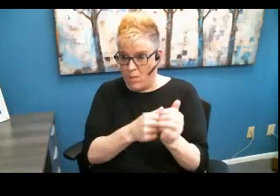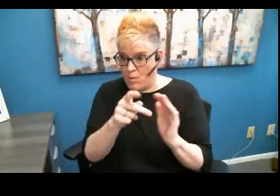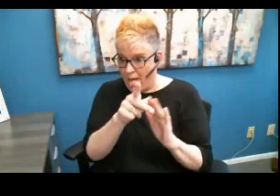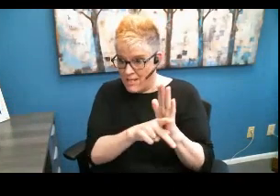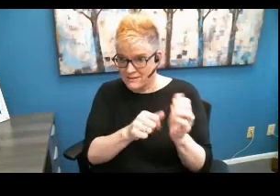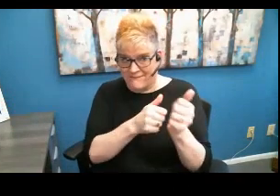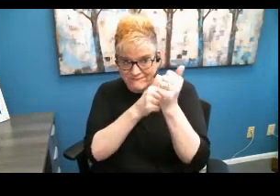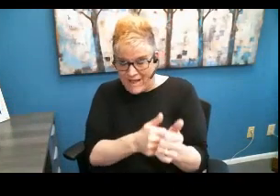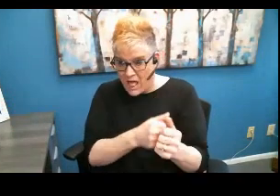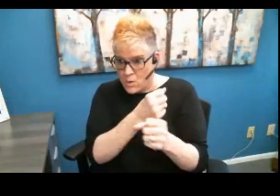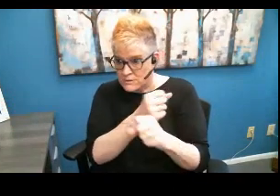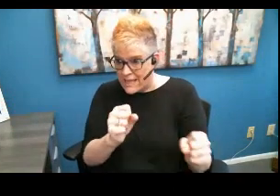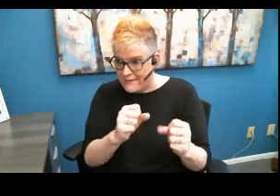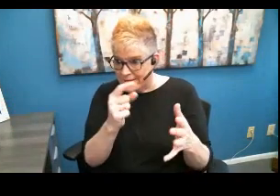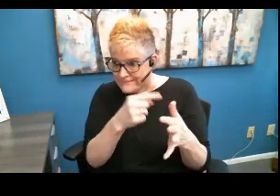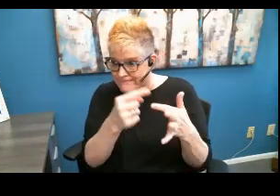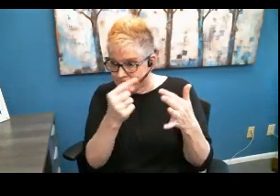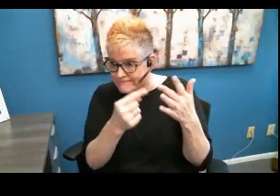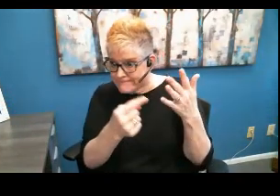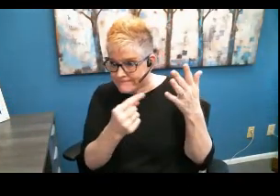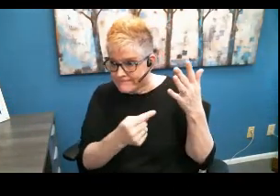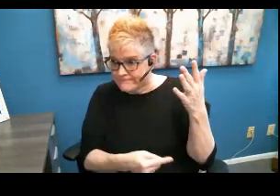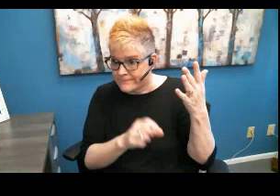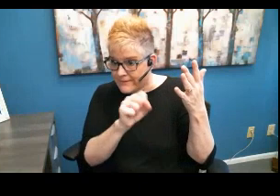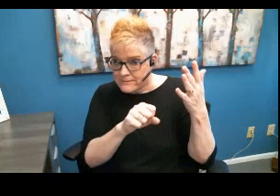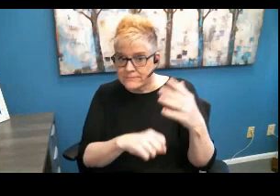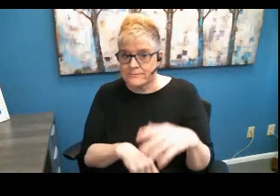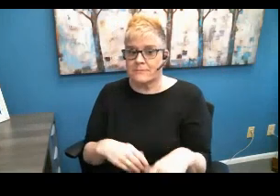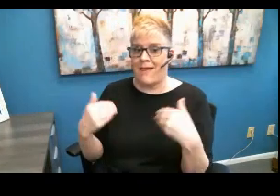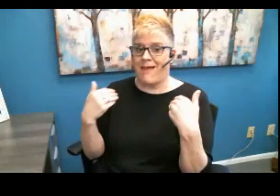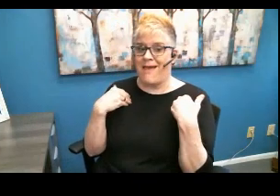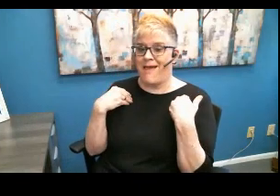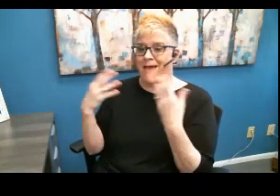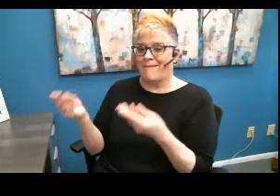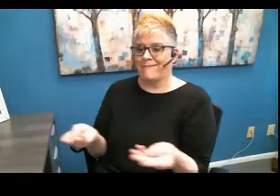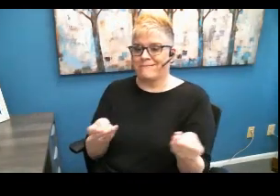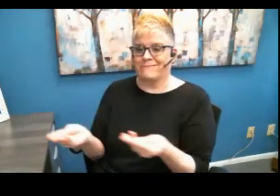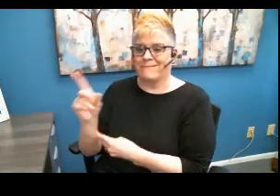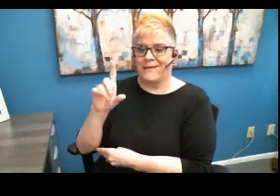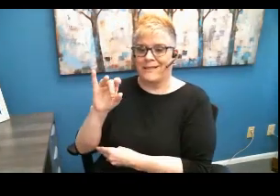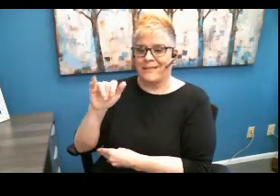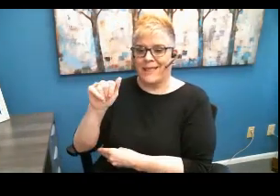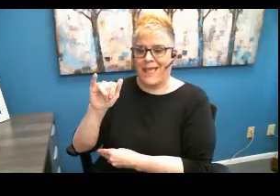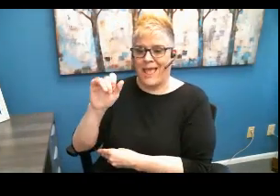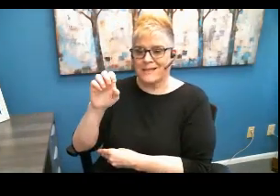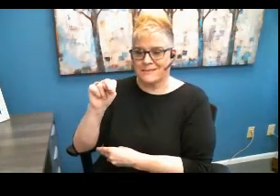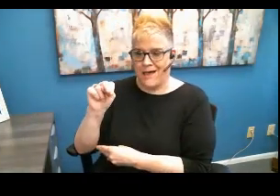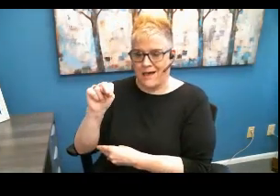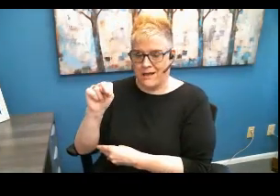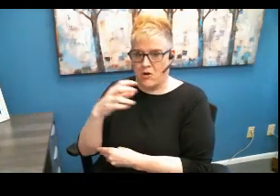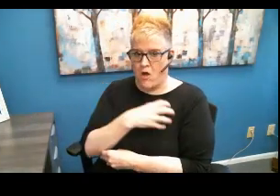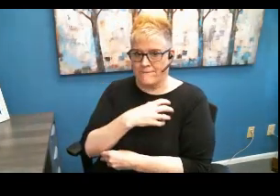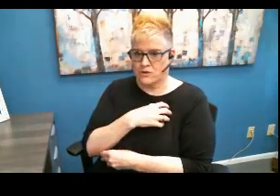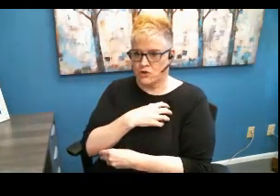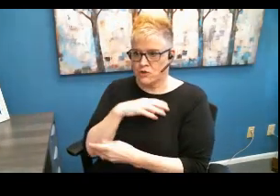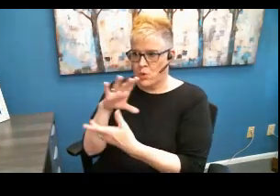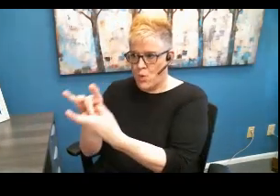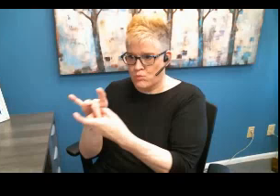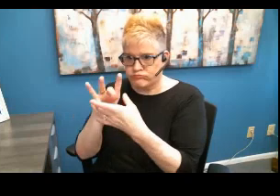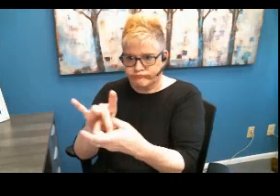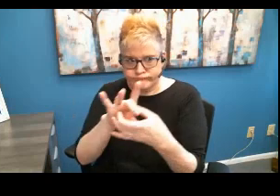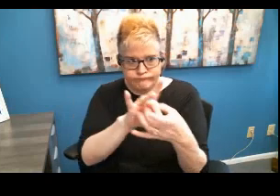of coordinating multi-agency safety efforts. And then the liaison officer would be coordinating efforts with other